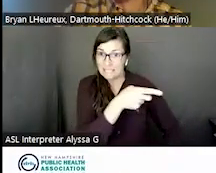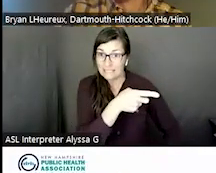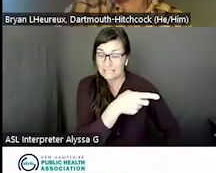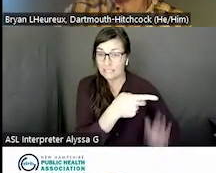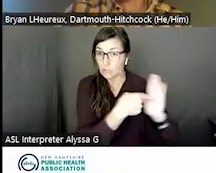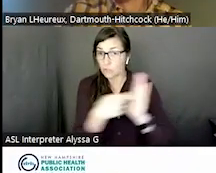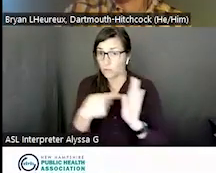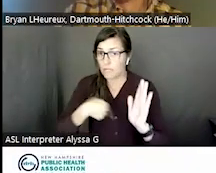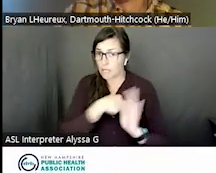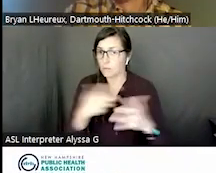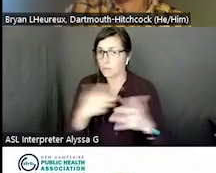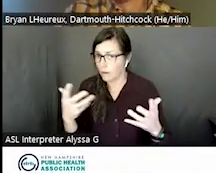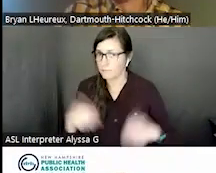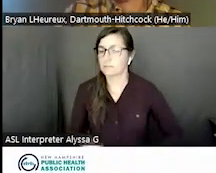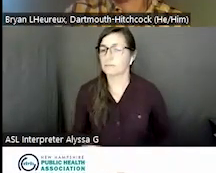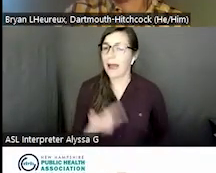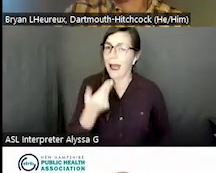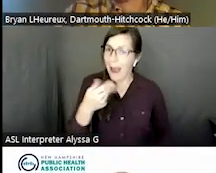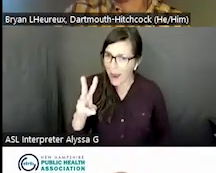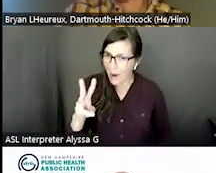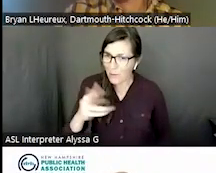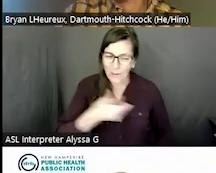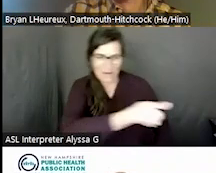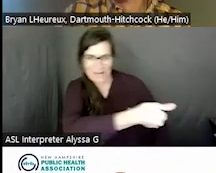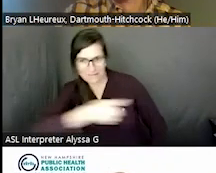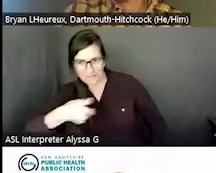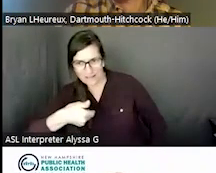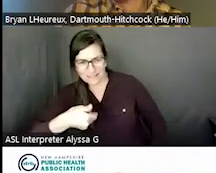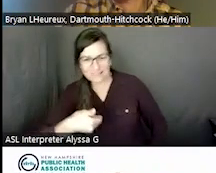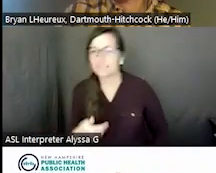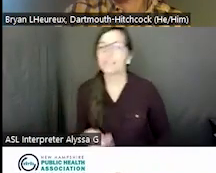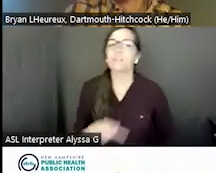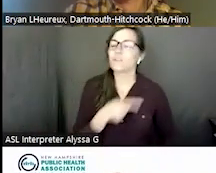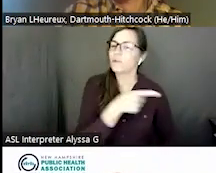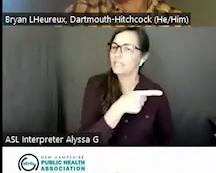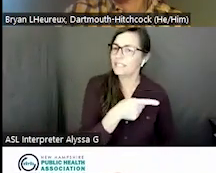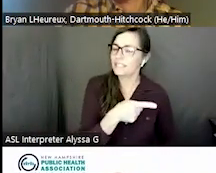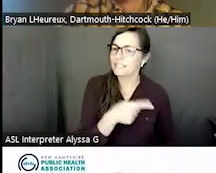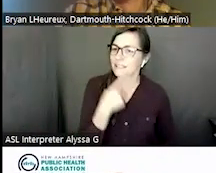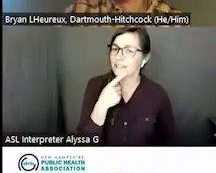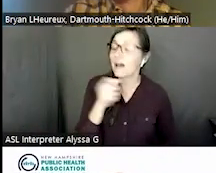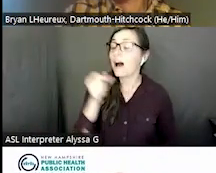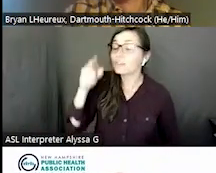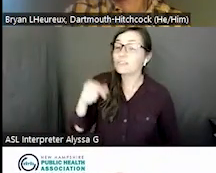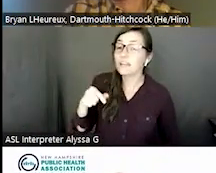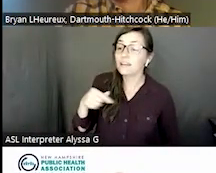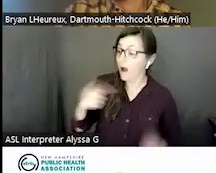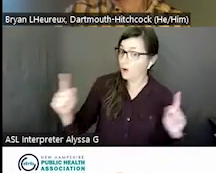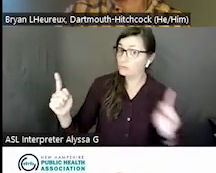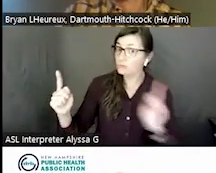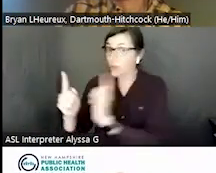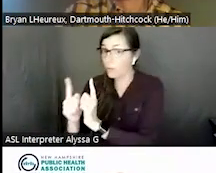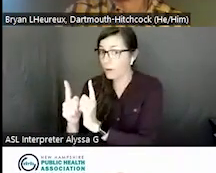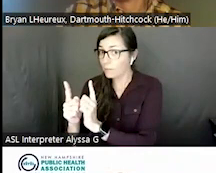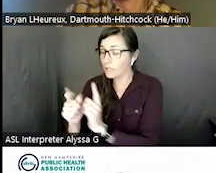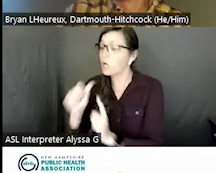he's learned in getting in there with these messages? First, he says, not everybody's going to take the bite. People have to want to